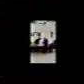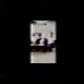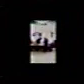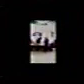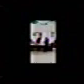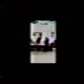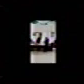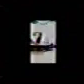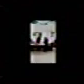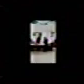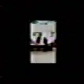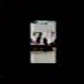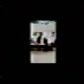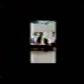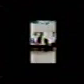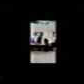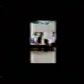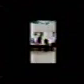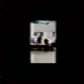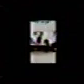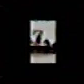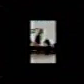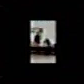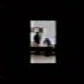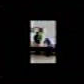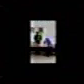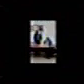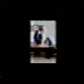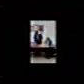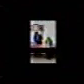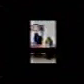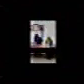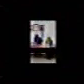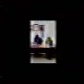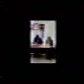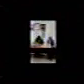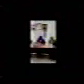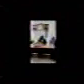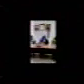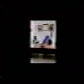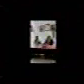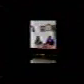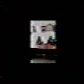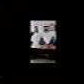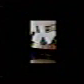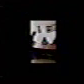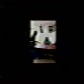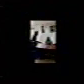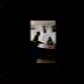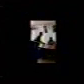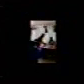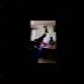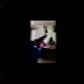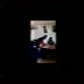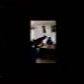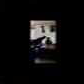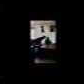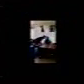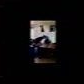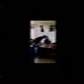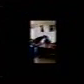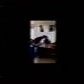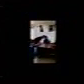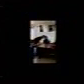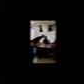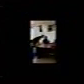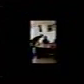Lord, touch everyone. Touch everyone. Get them out of this pit of poverty,